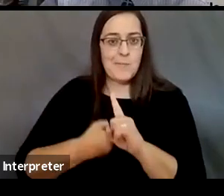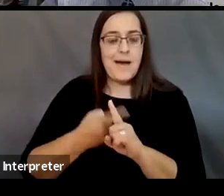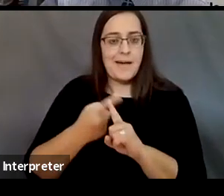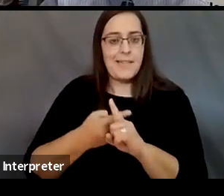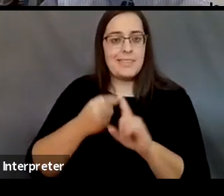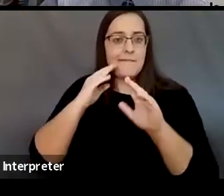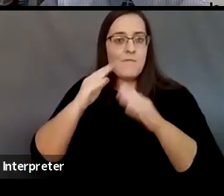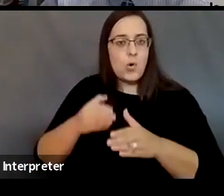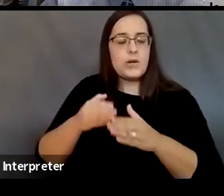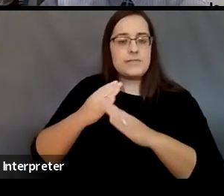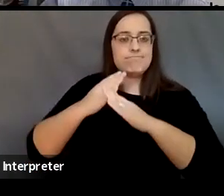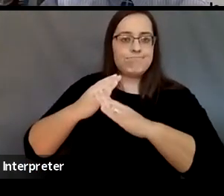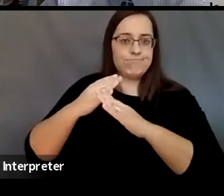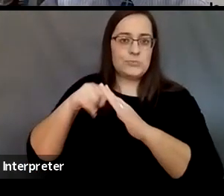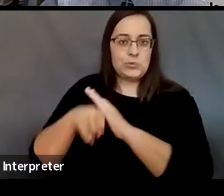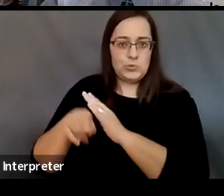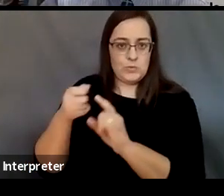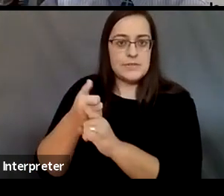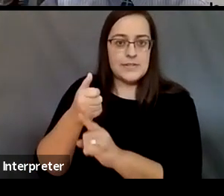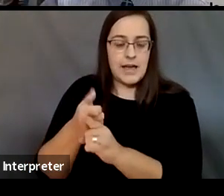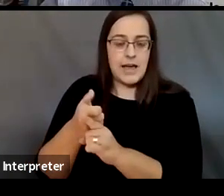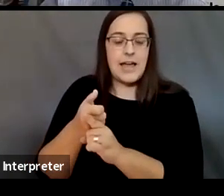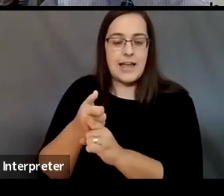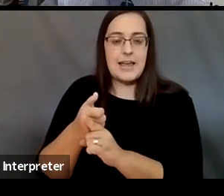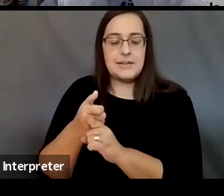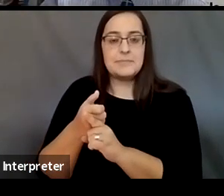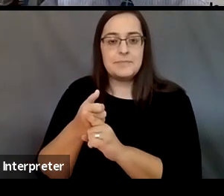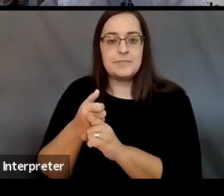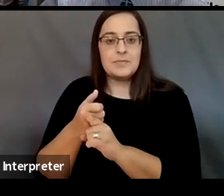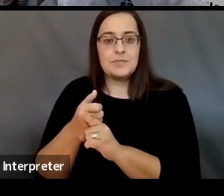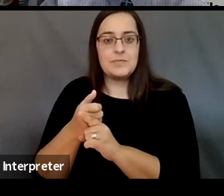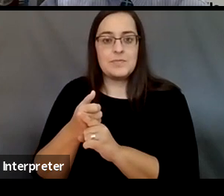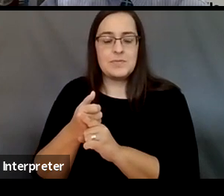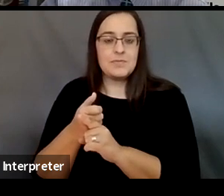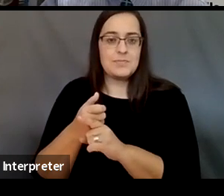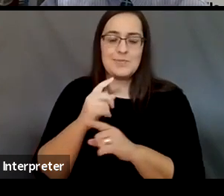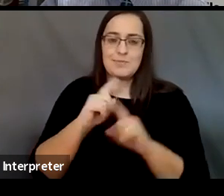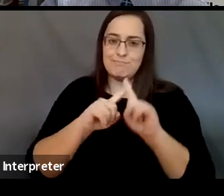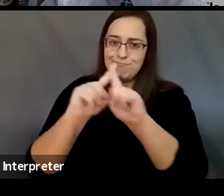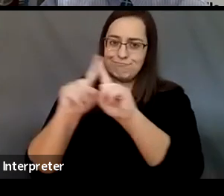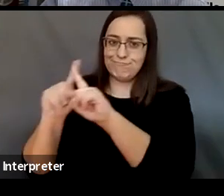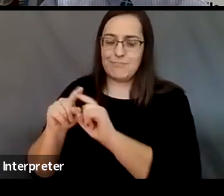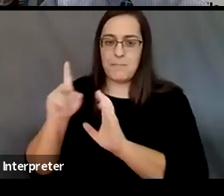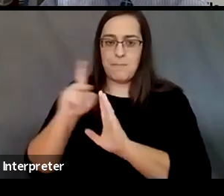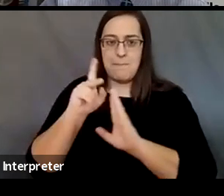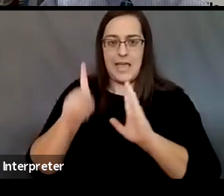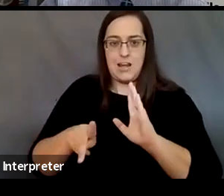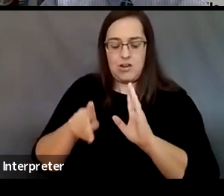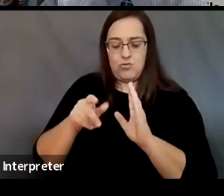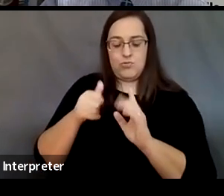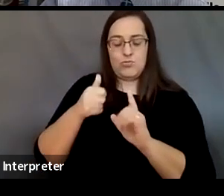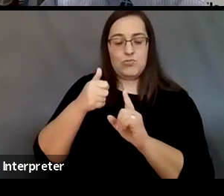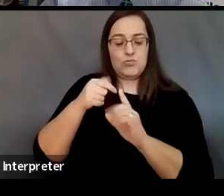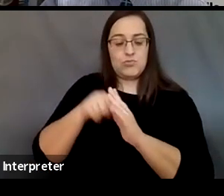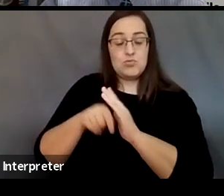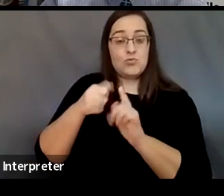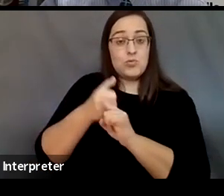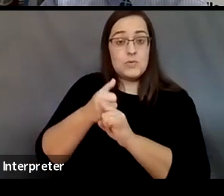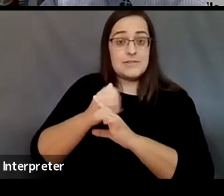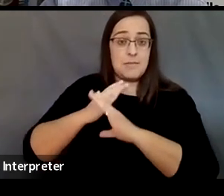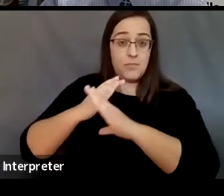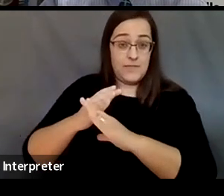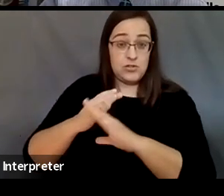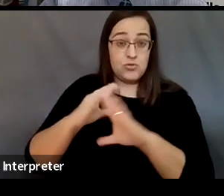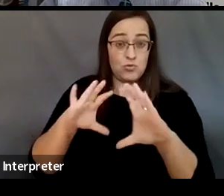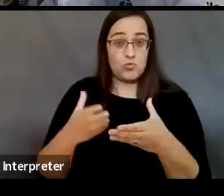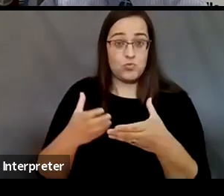Month. And so the good work that our partners at the Panhandle Suicide Prevention Coalition,